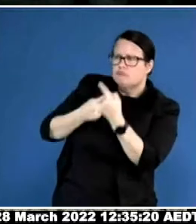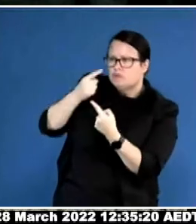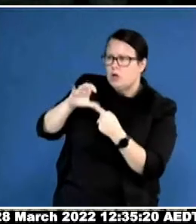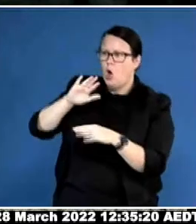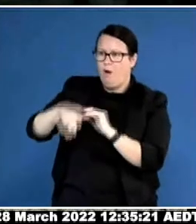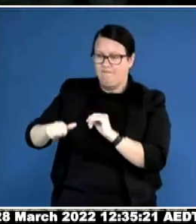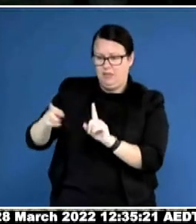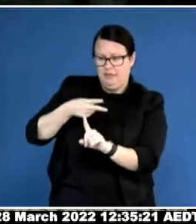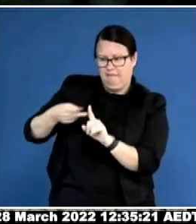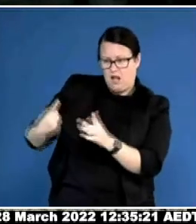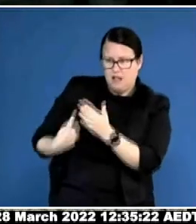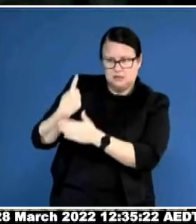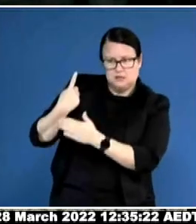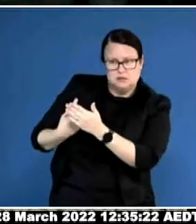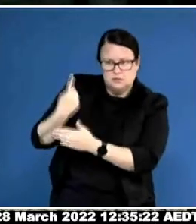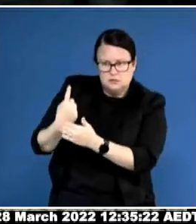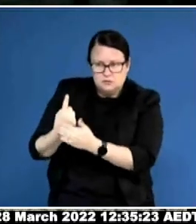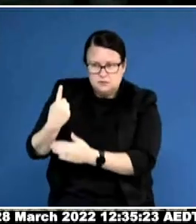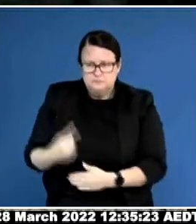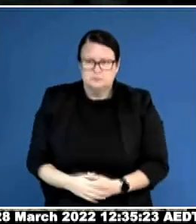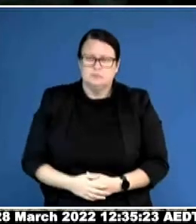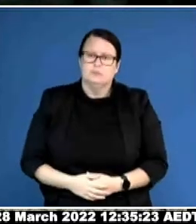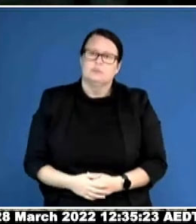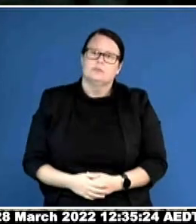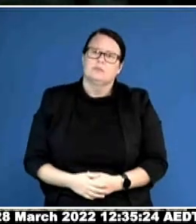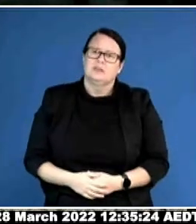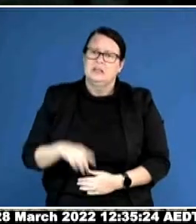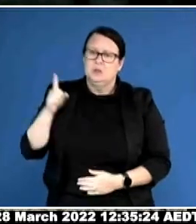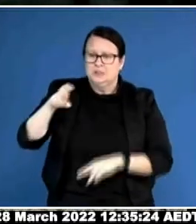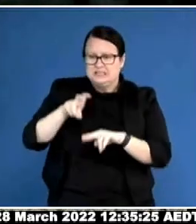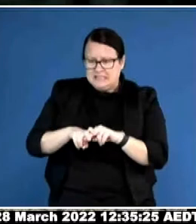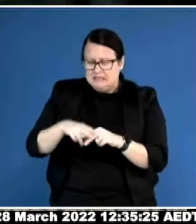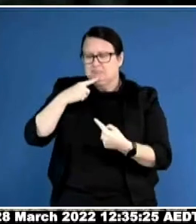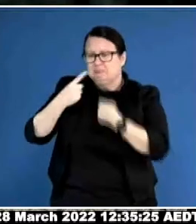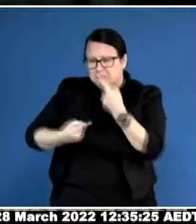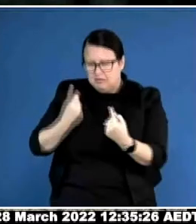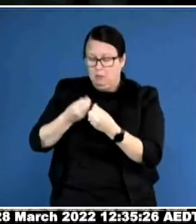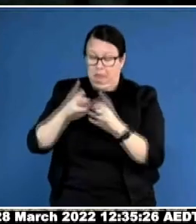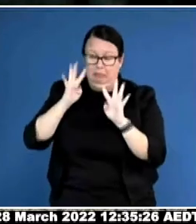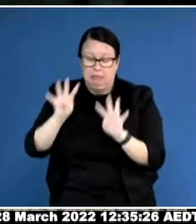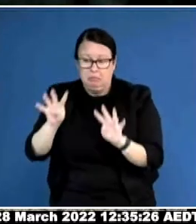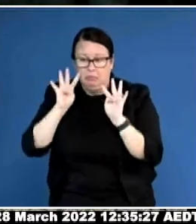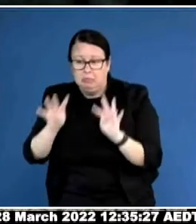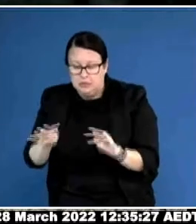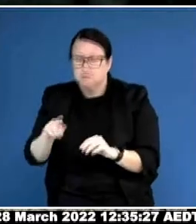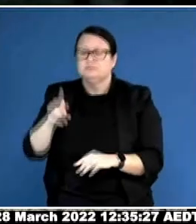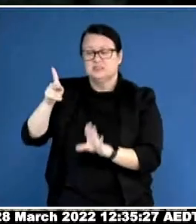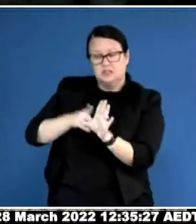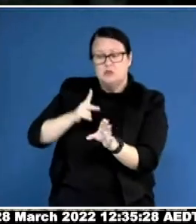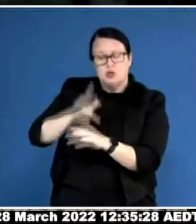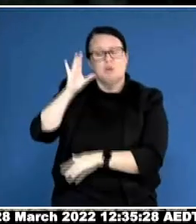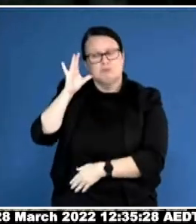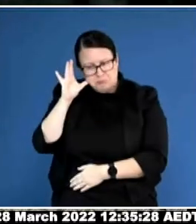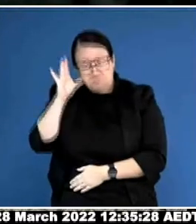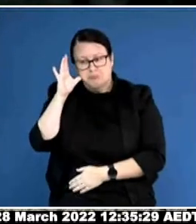experiencing and you'd sit there crying and telling him what had happened. He listened to you, he believed